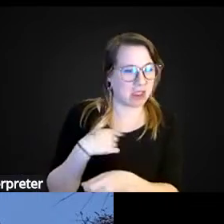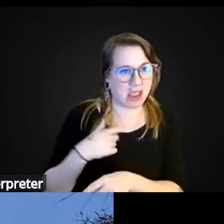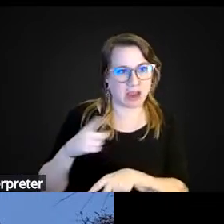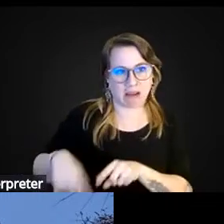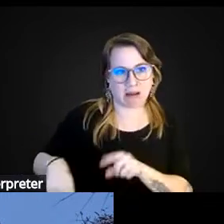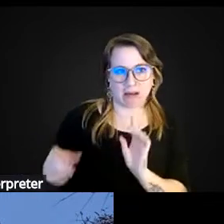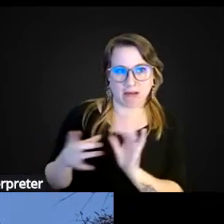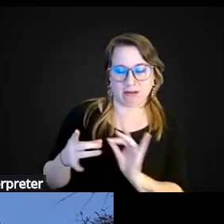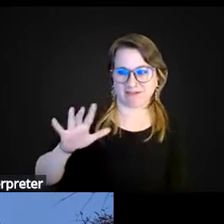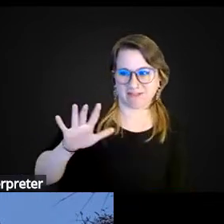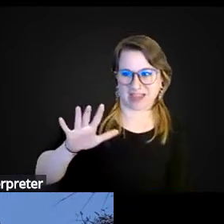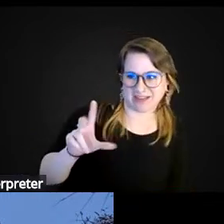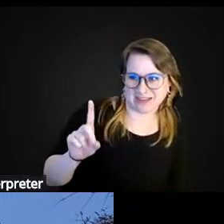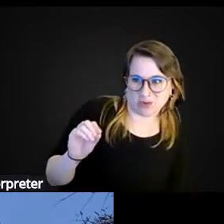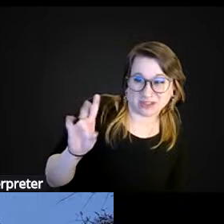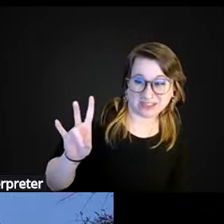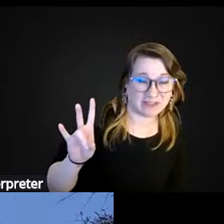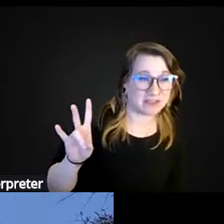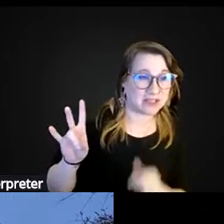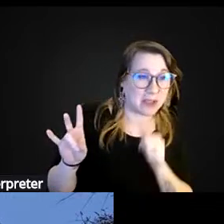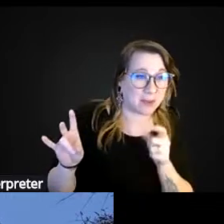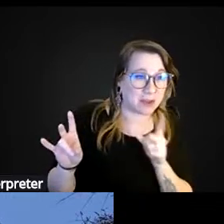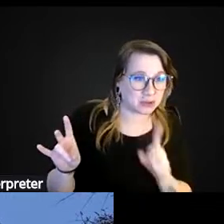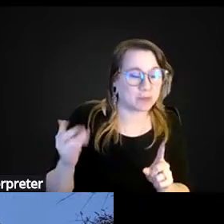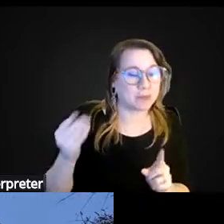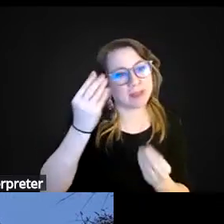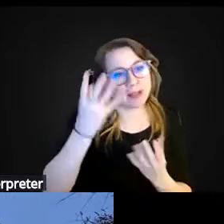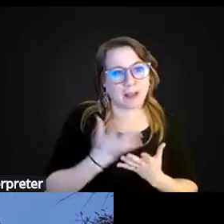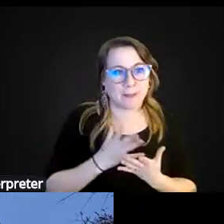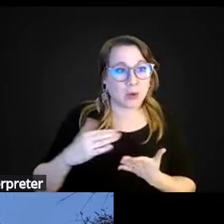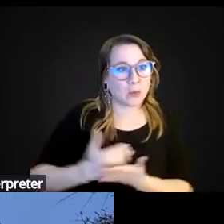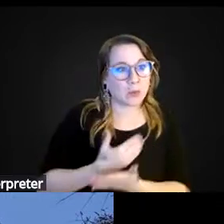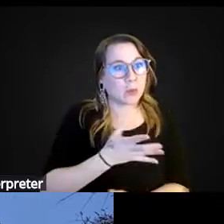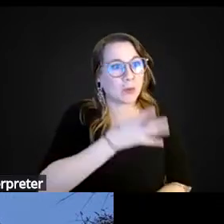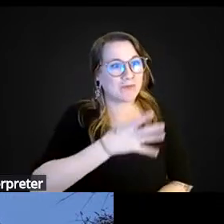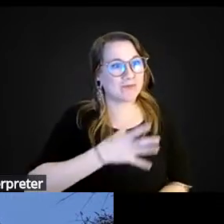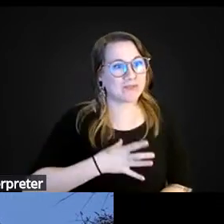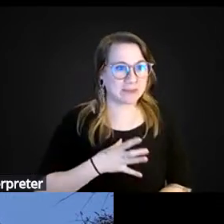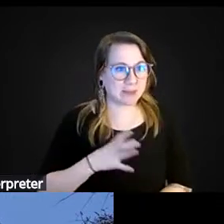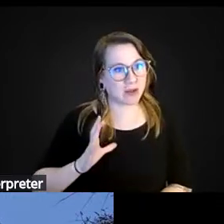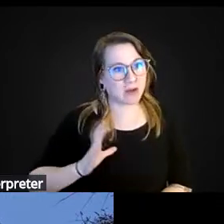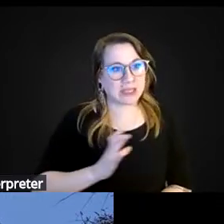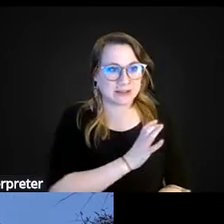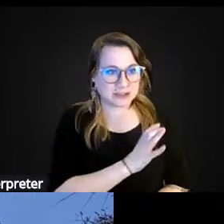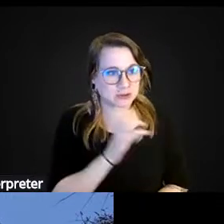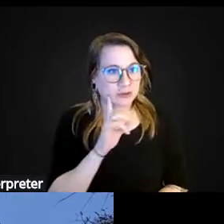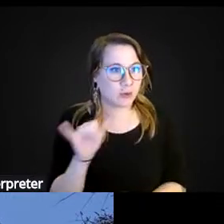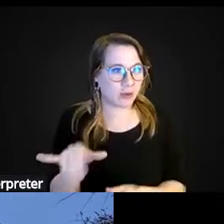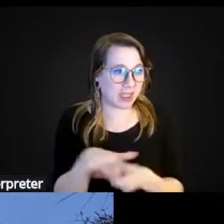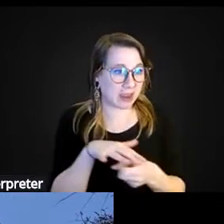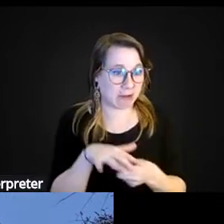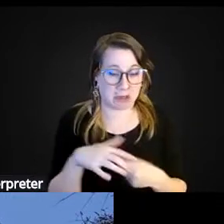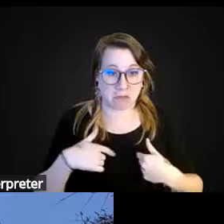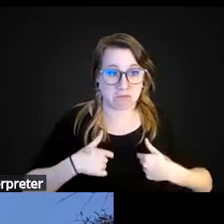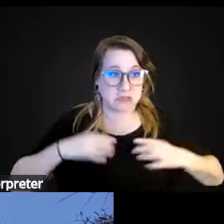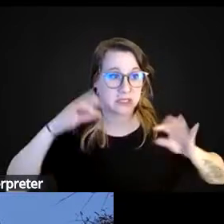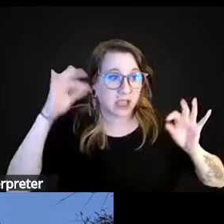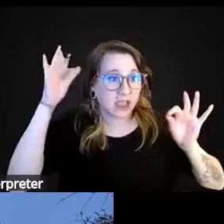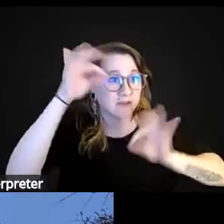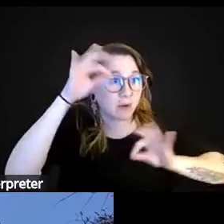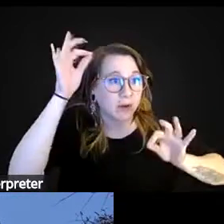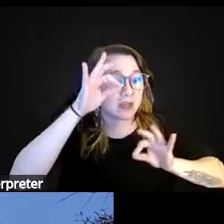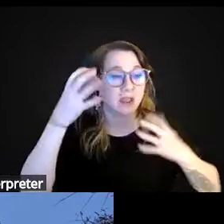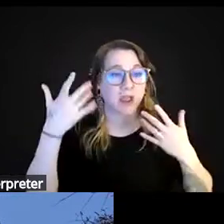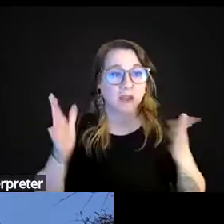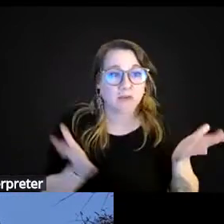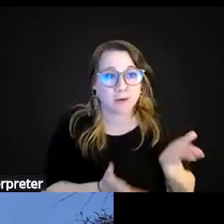said for 5D07, but they just told me it was a new female commissioner for the area. I'm not aware of that, so I've already brought